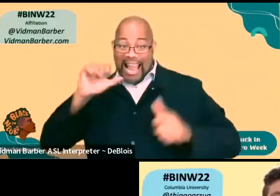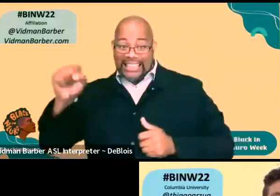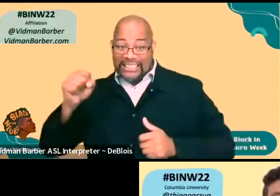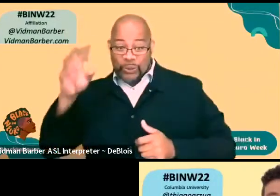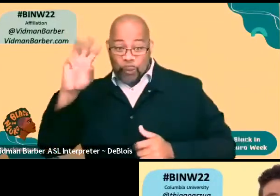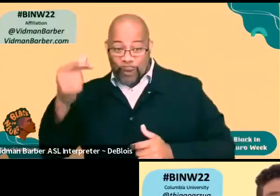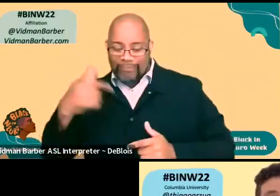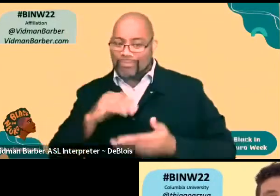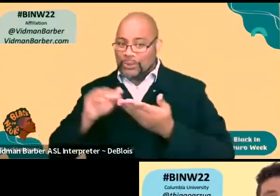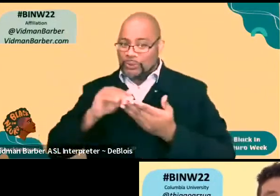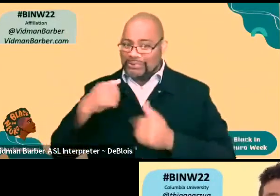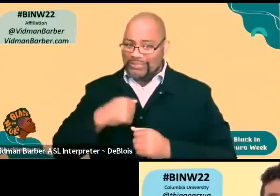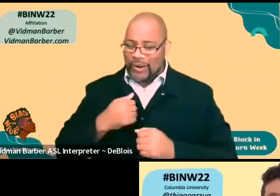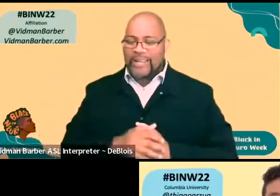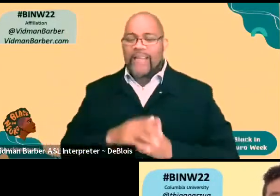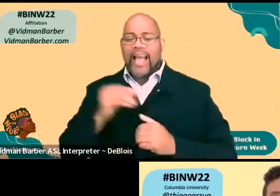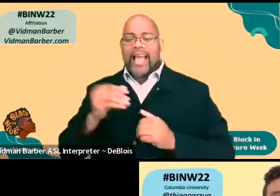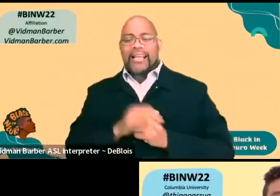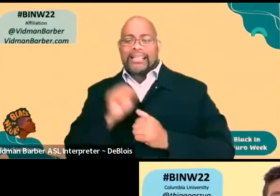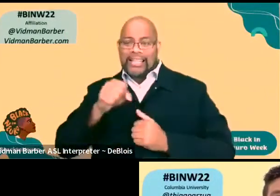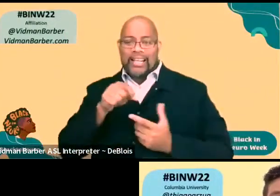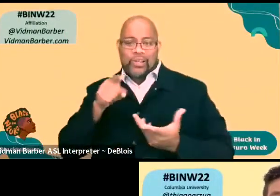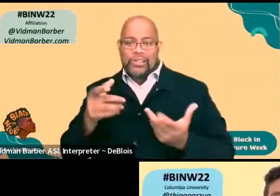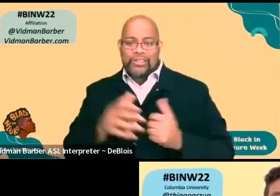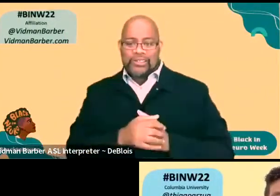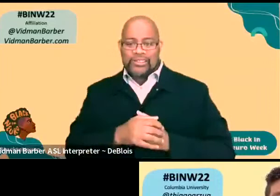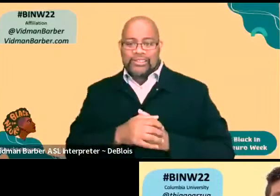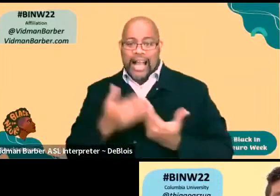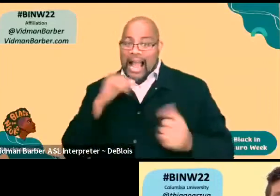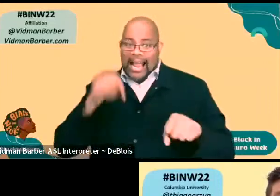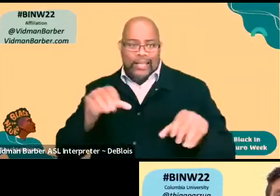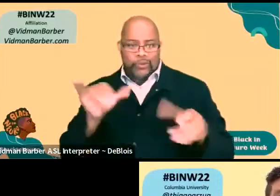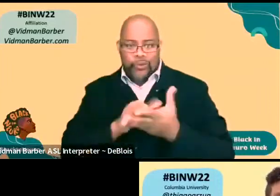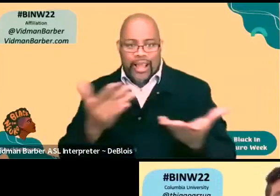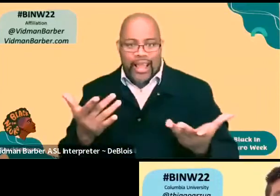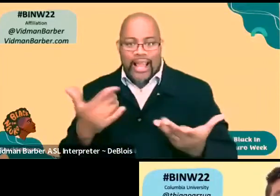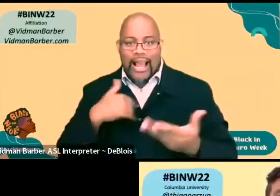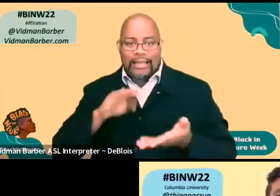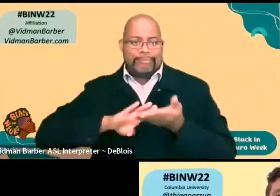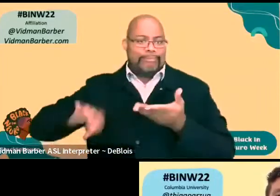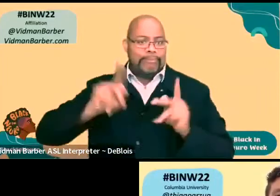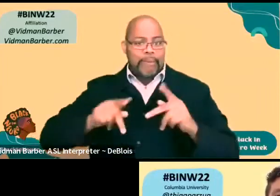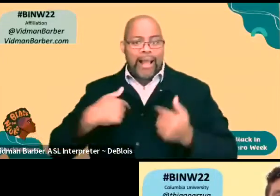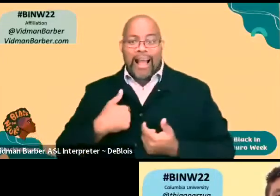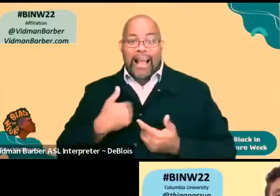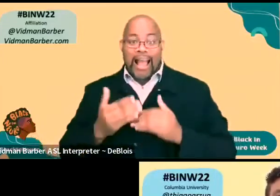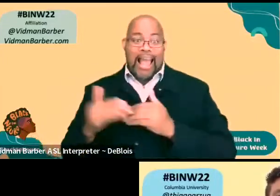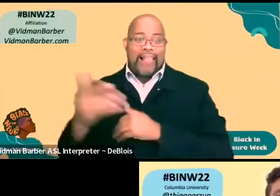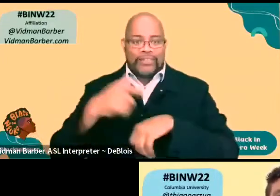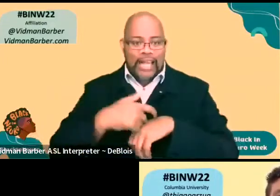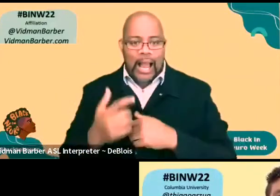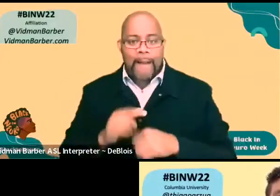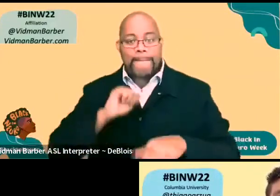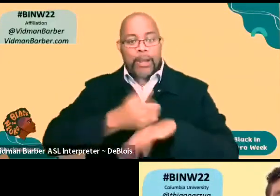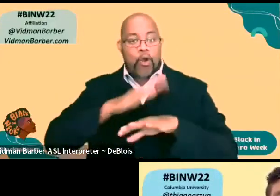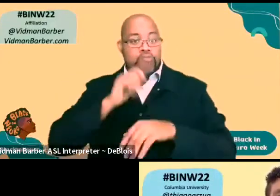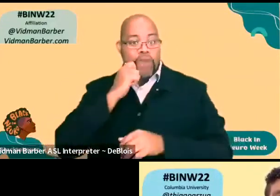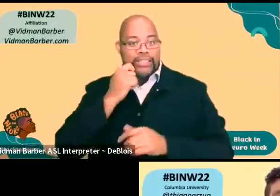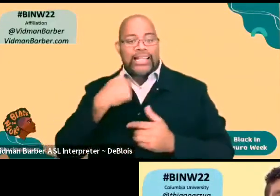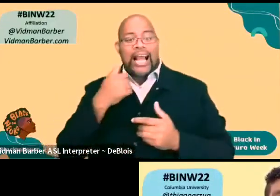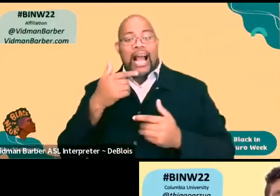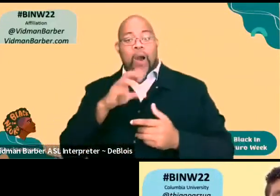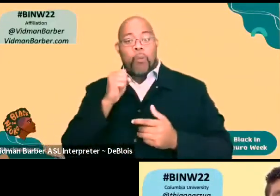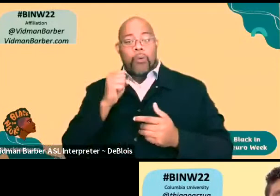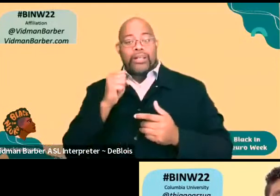French. And yeah, you're like, I'm not able to do it. I dismiss people ahead of time based on their race. And I even